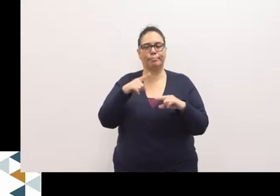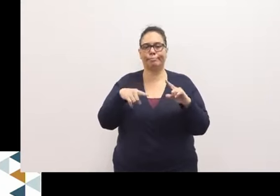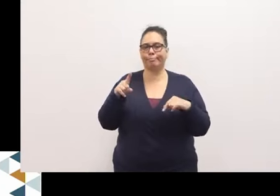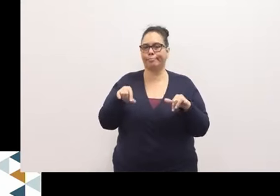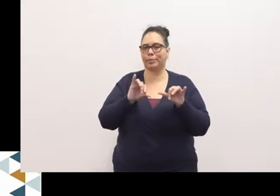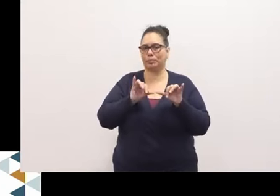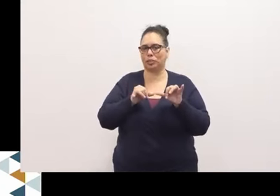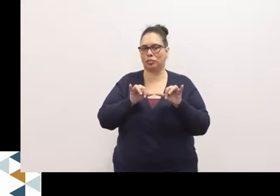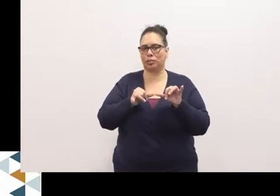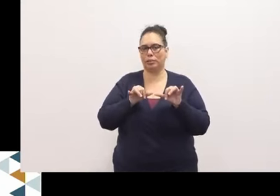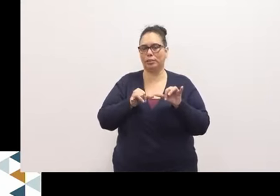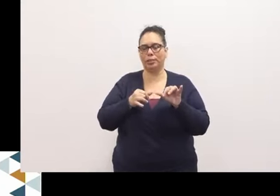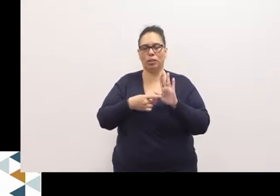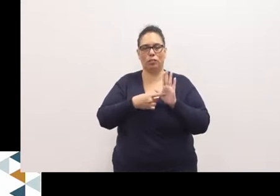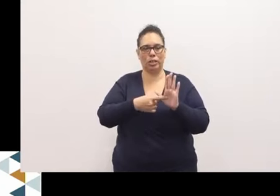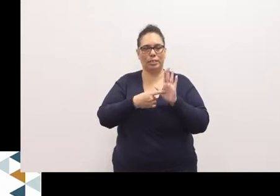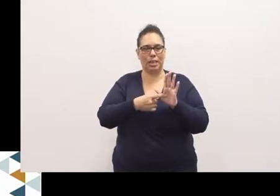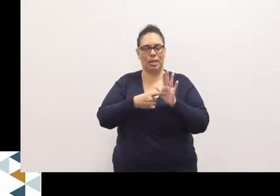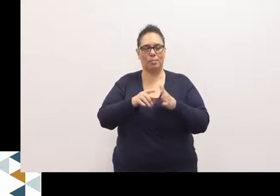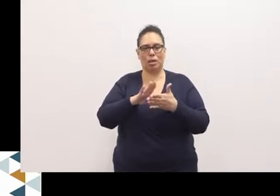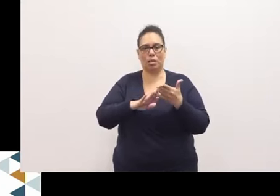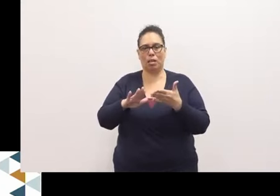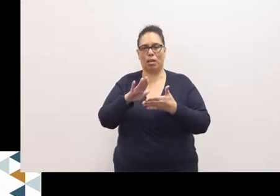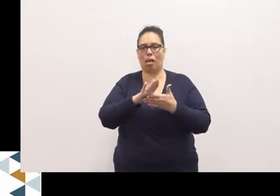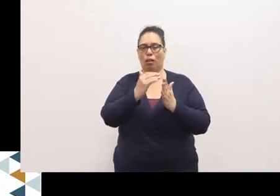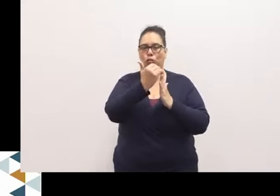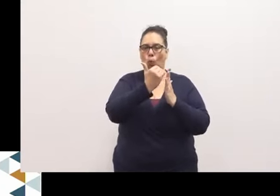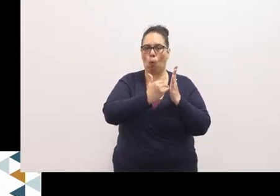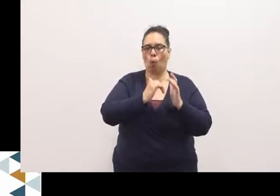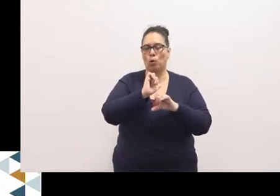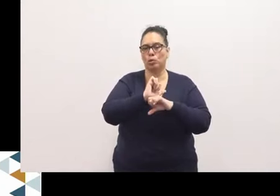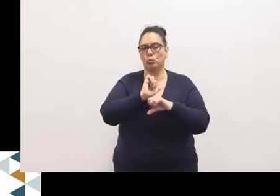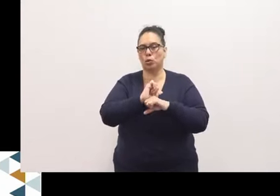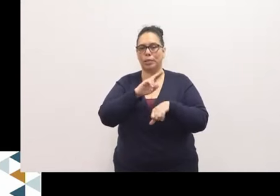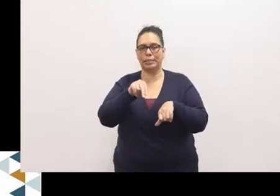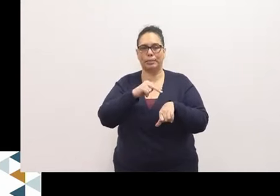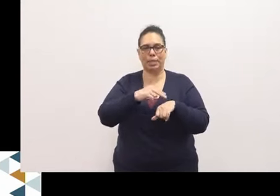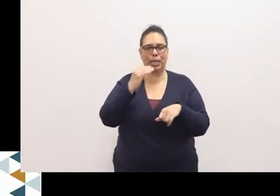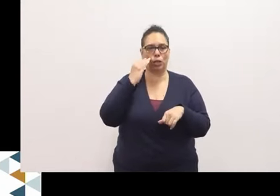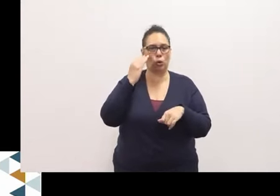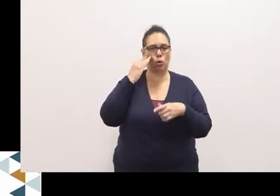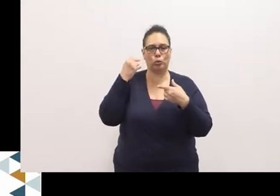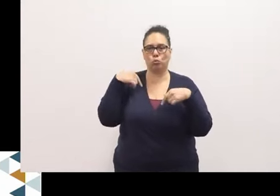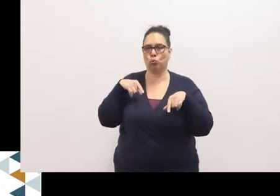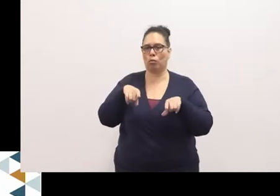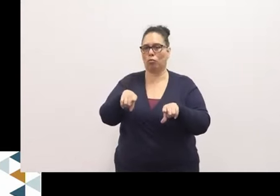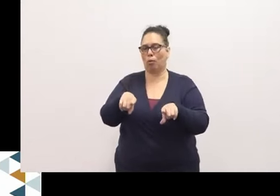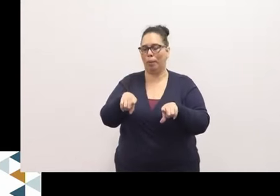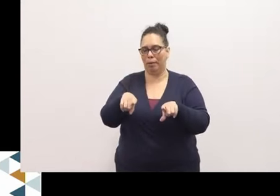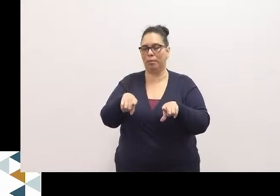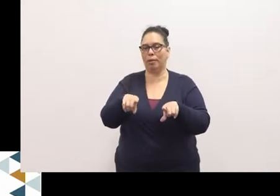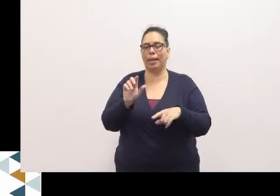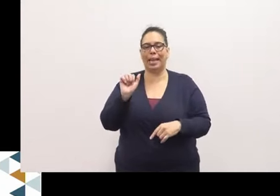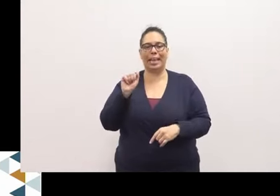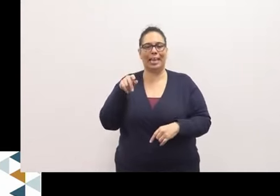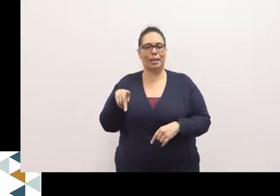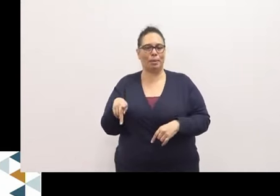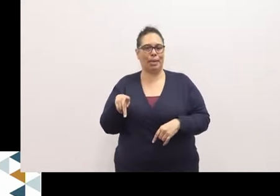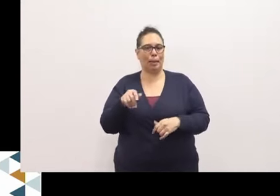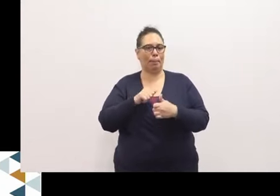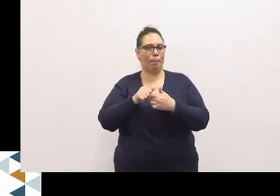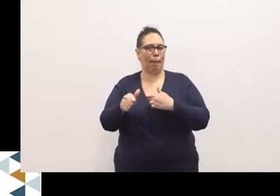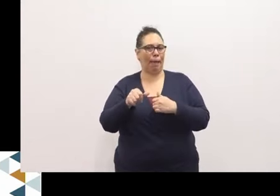metrics. For example, college coursework, typically known as dual enrollment, the AP pass